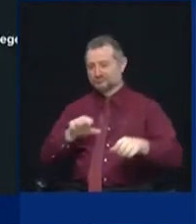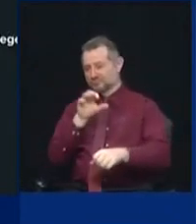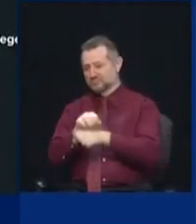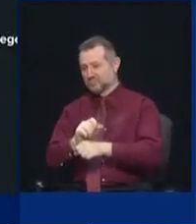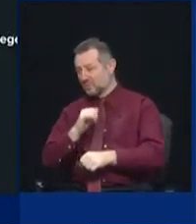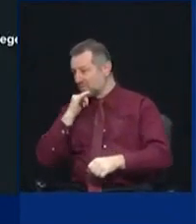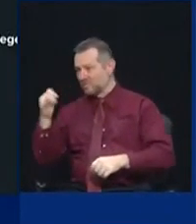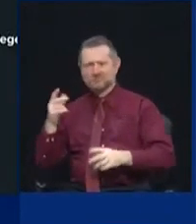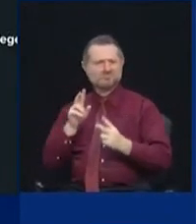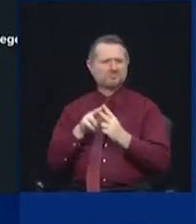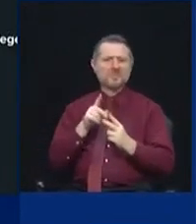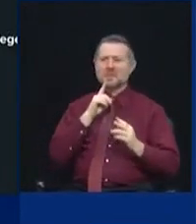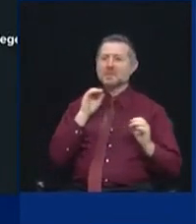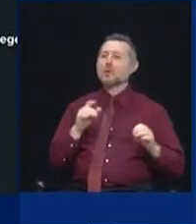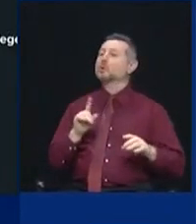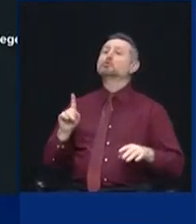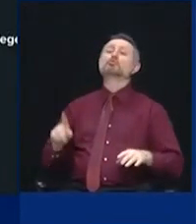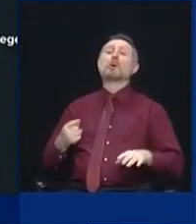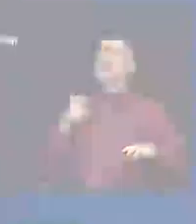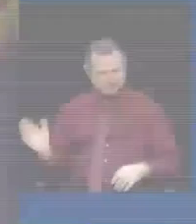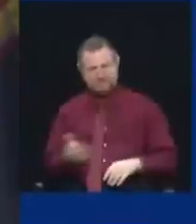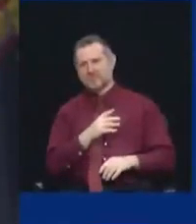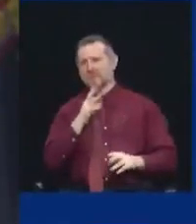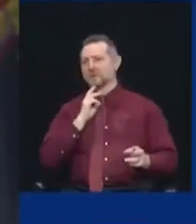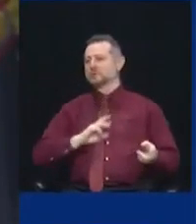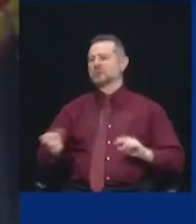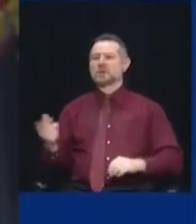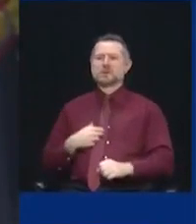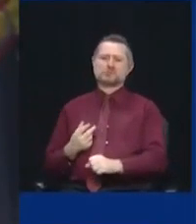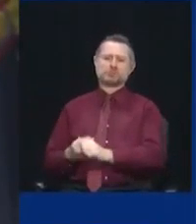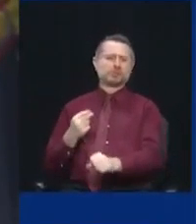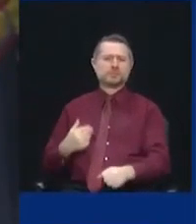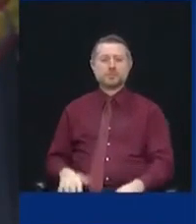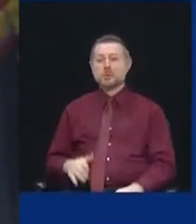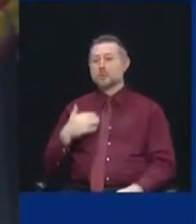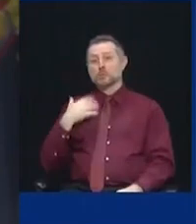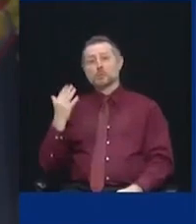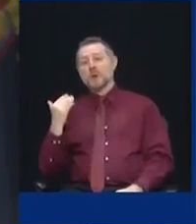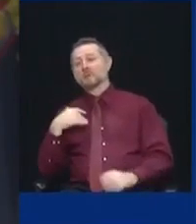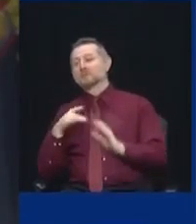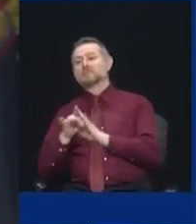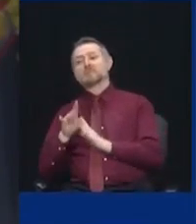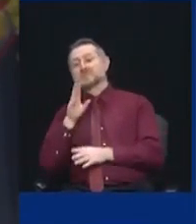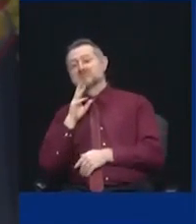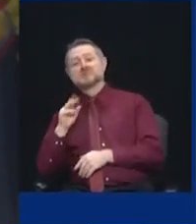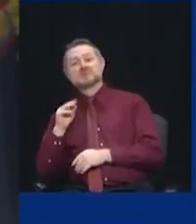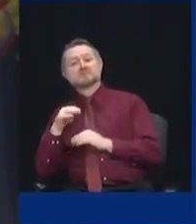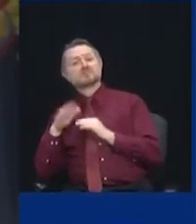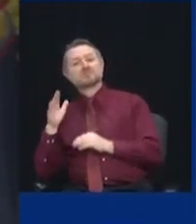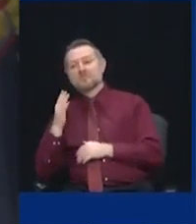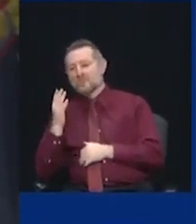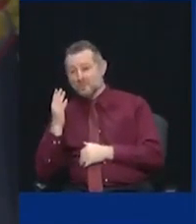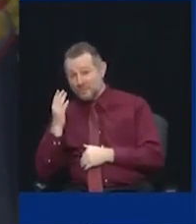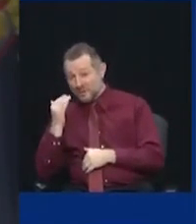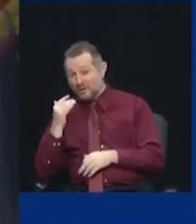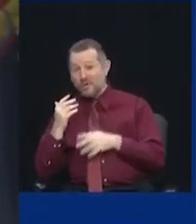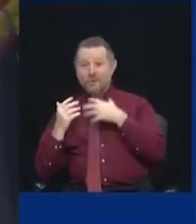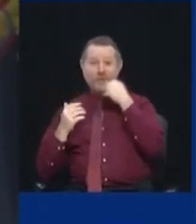have to do anything. Just show up. Why 60 plus? Because the older you are, the